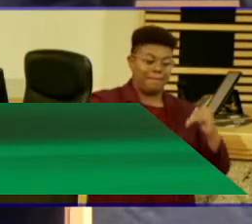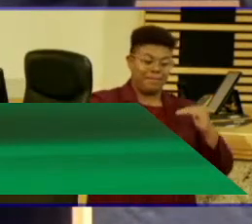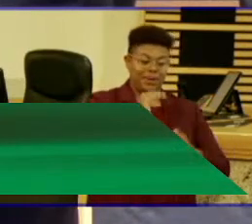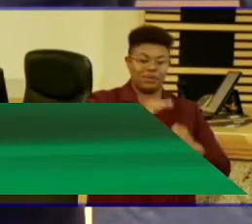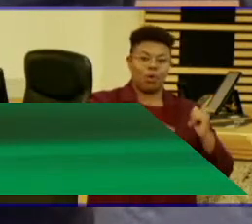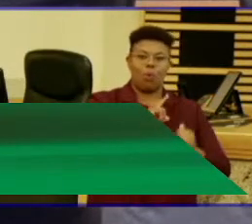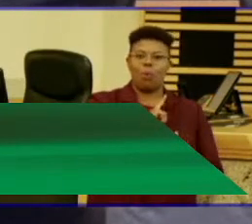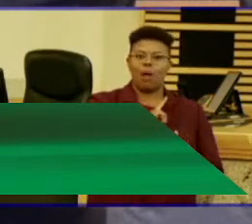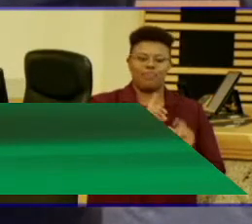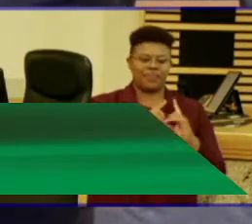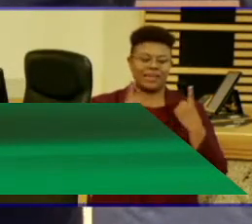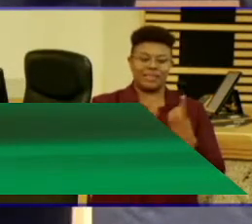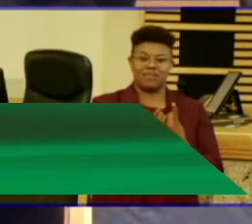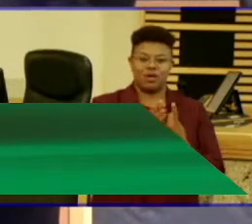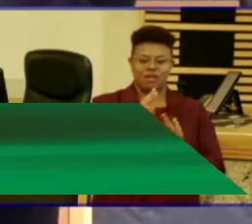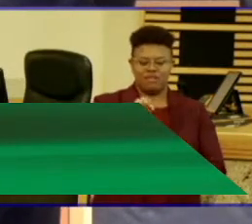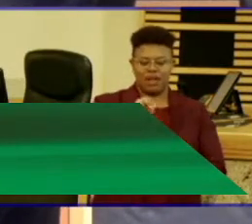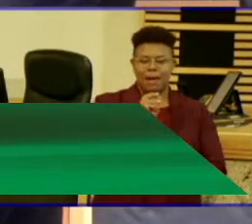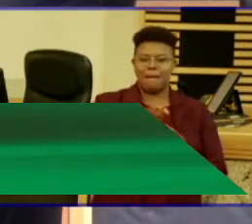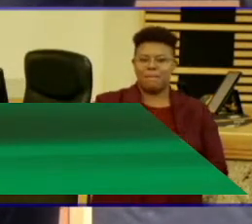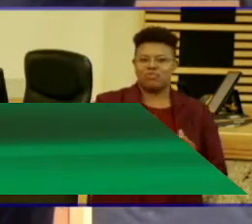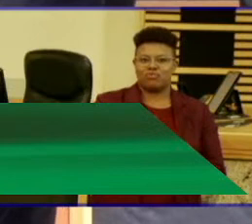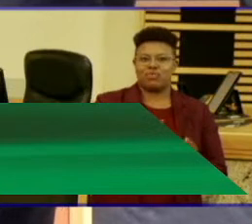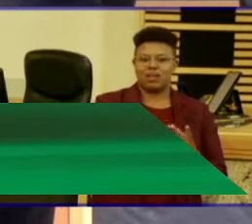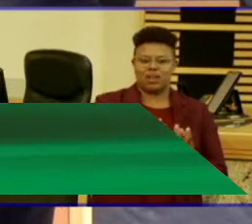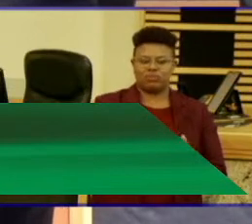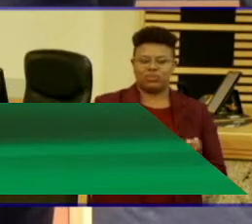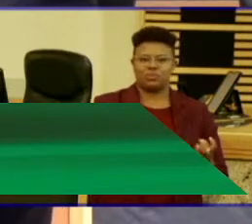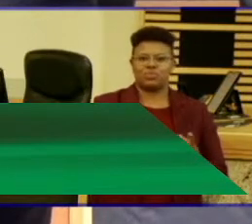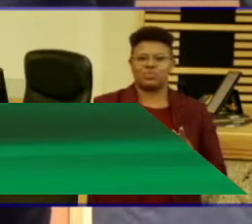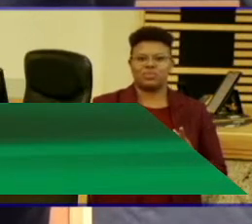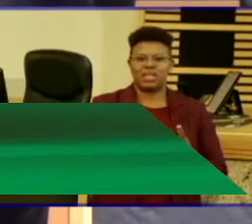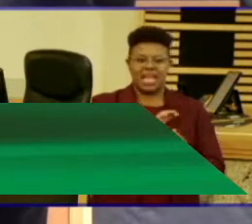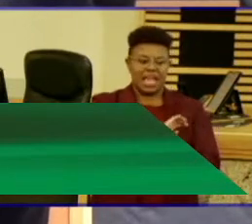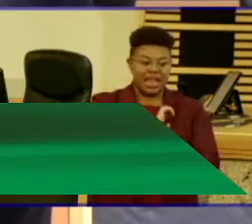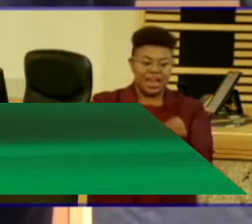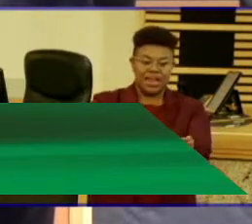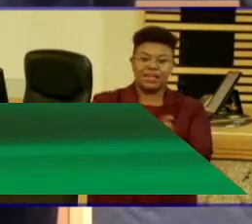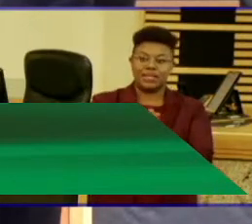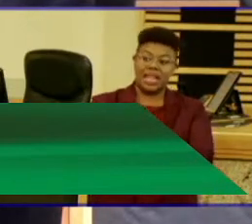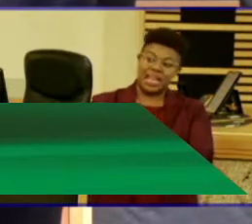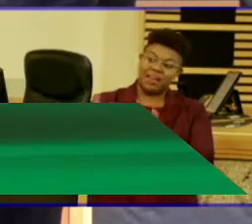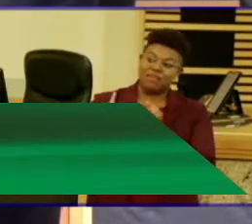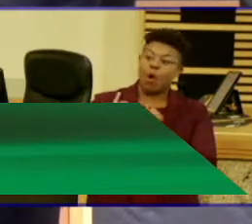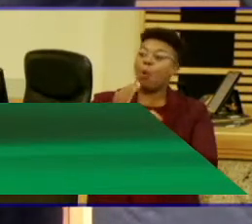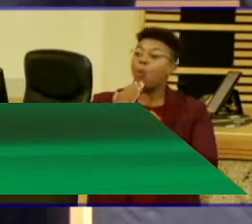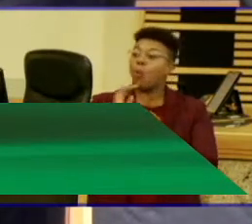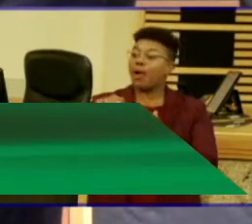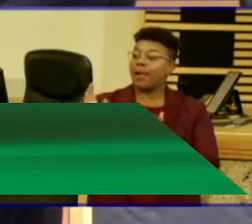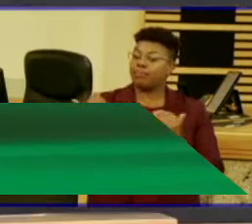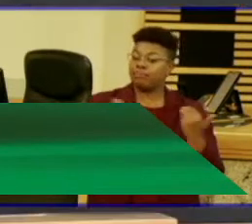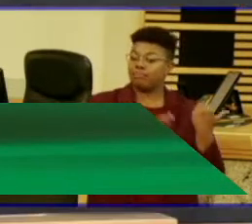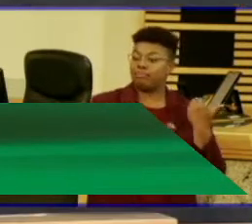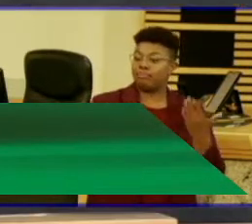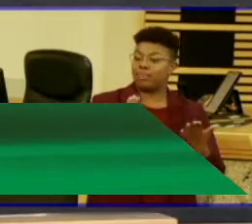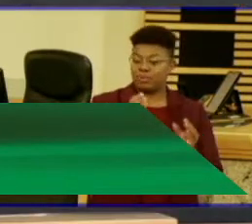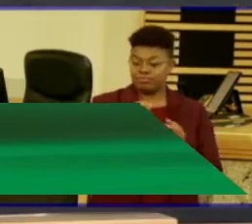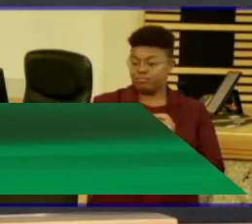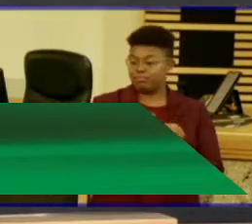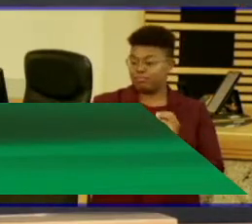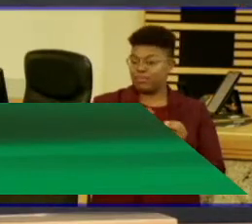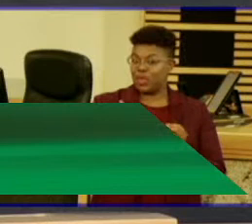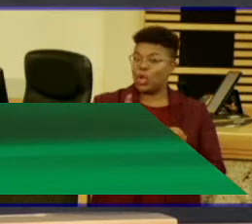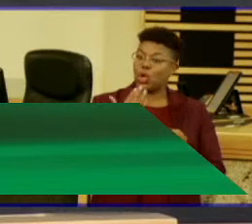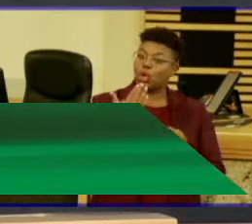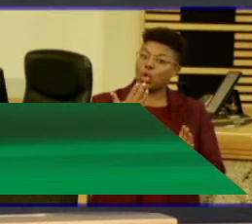of Mineral Resources and Energy invites bidders for the construction of a new gas-to-power